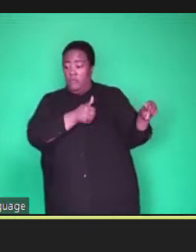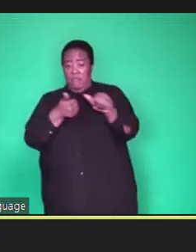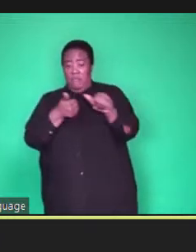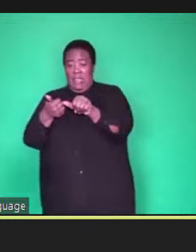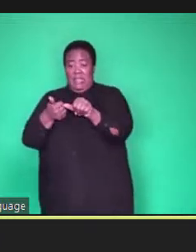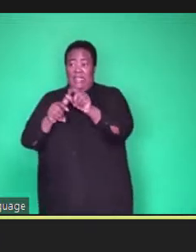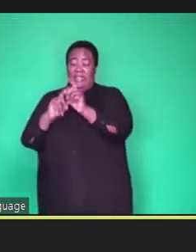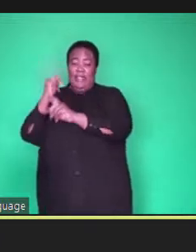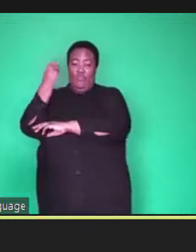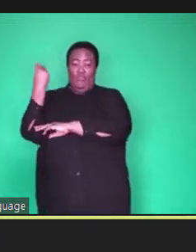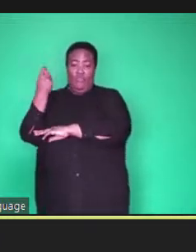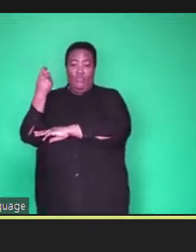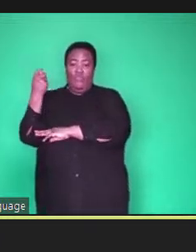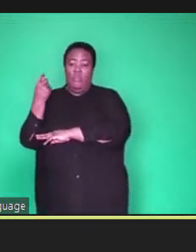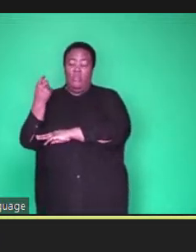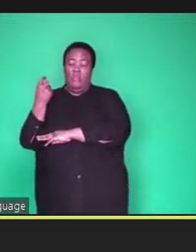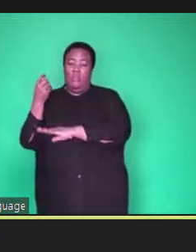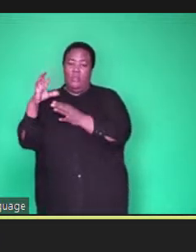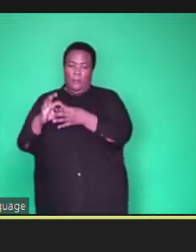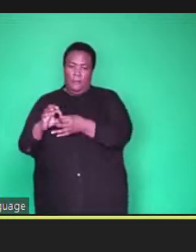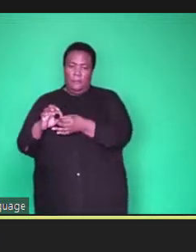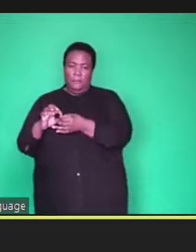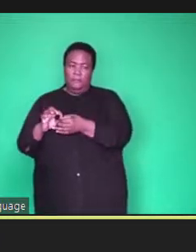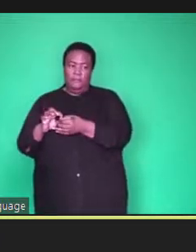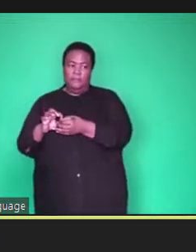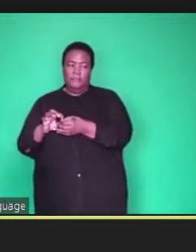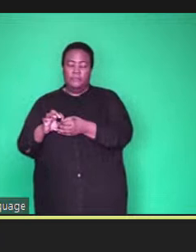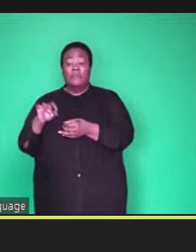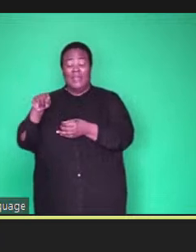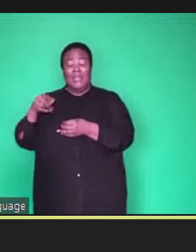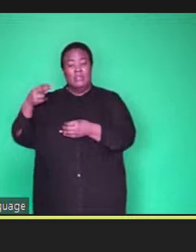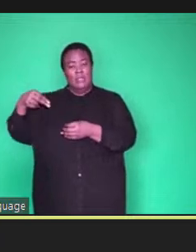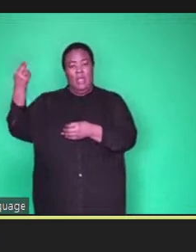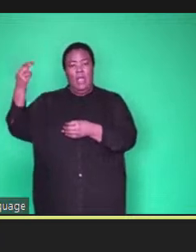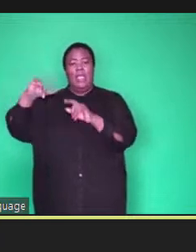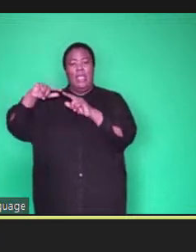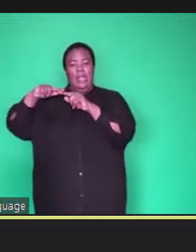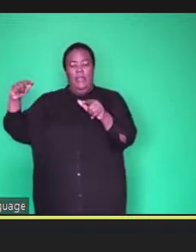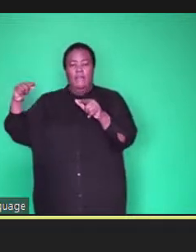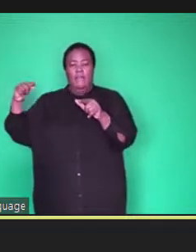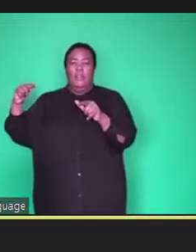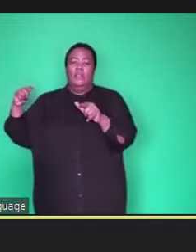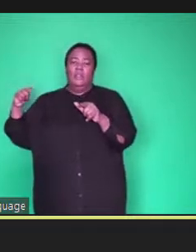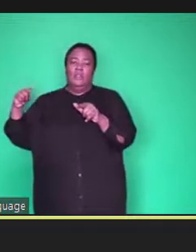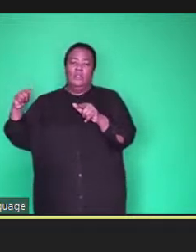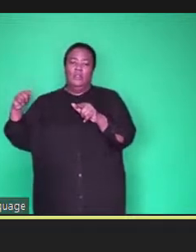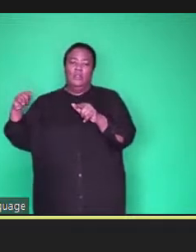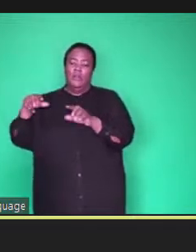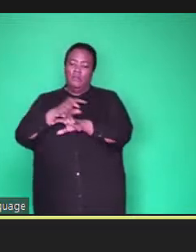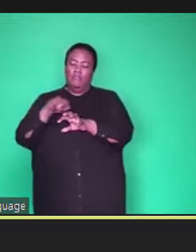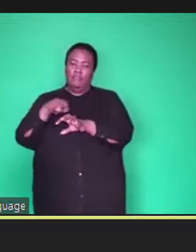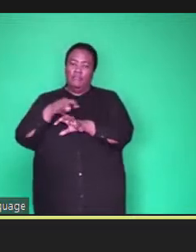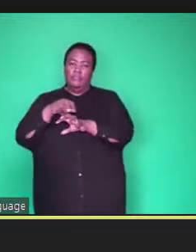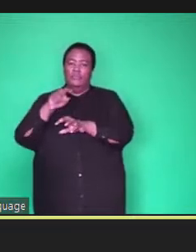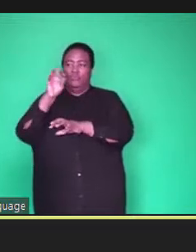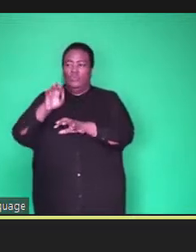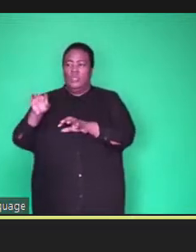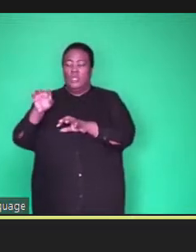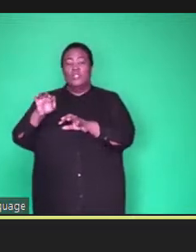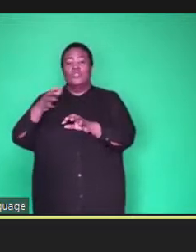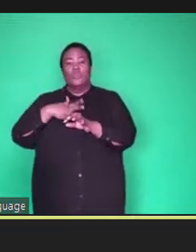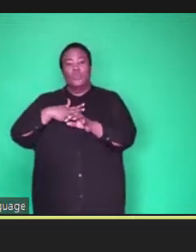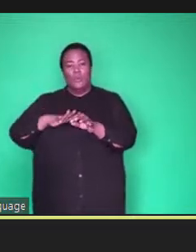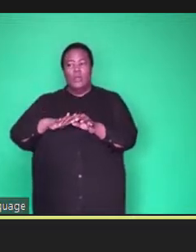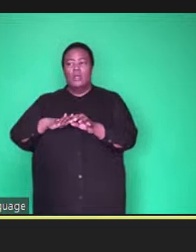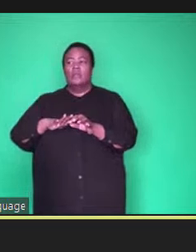consistently across these nodes, and that this is quite a high level of a migration rate. So we want to report a declining